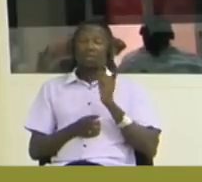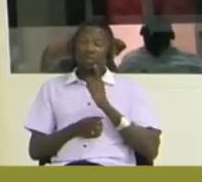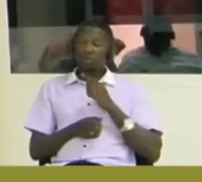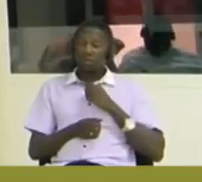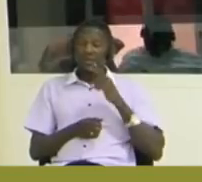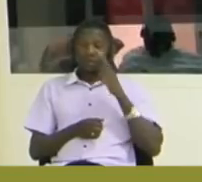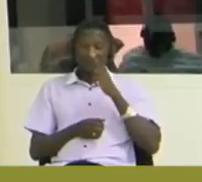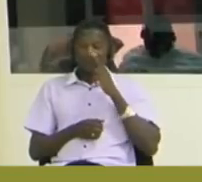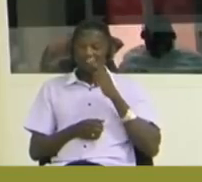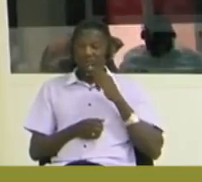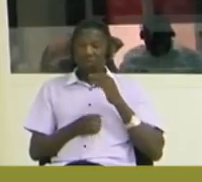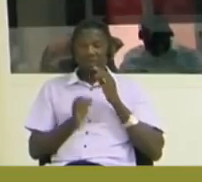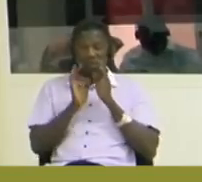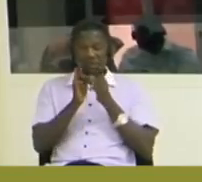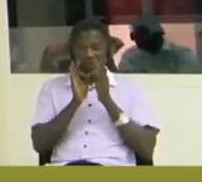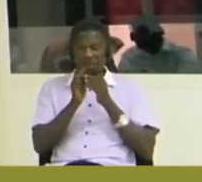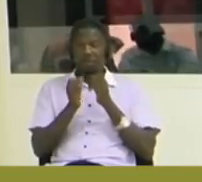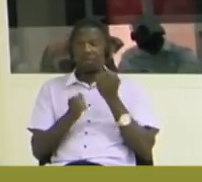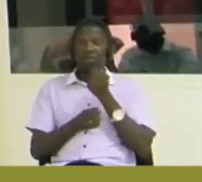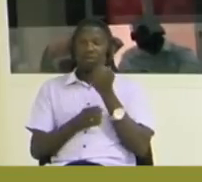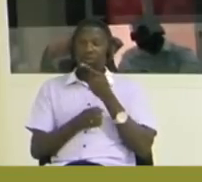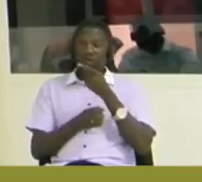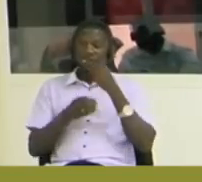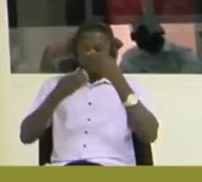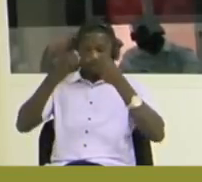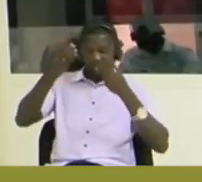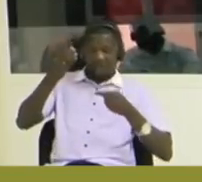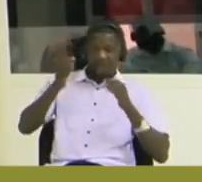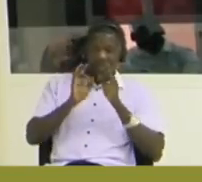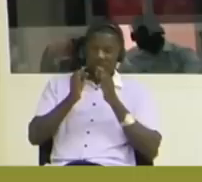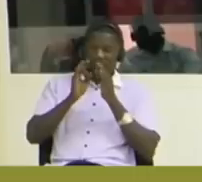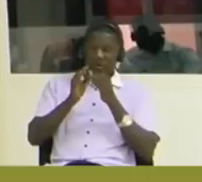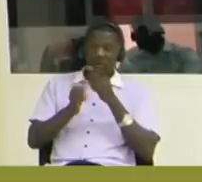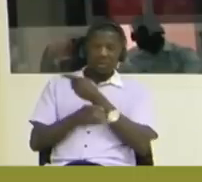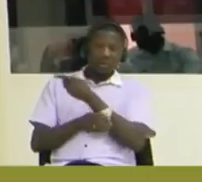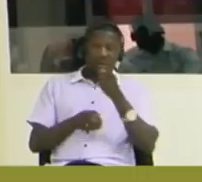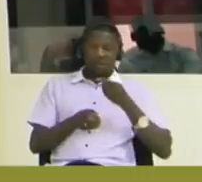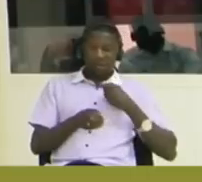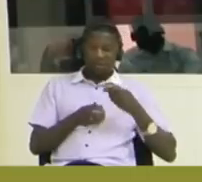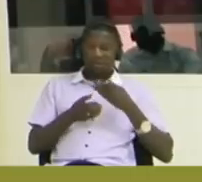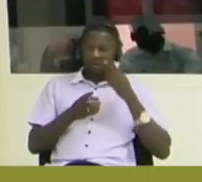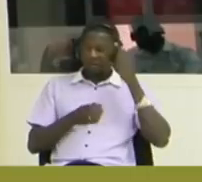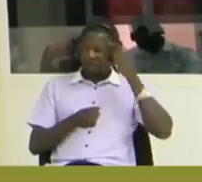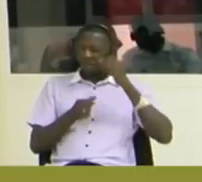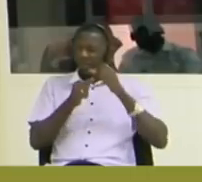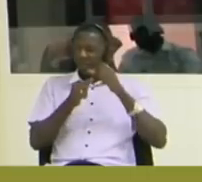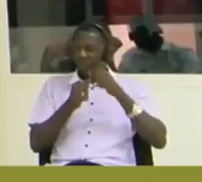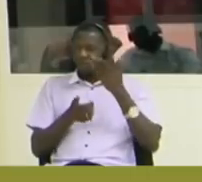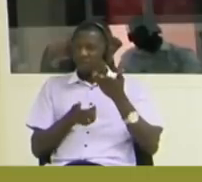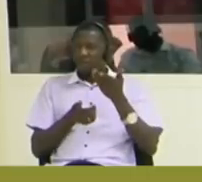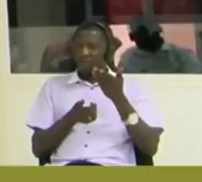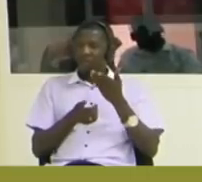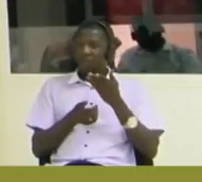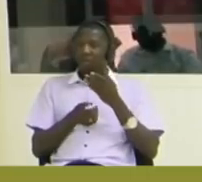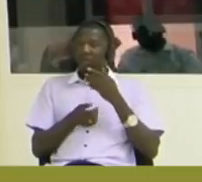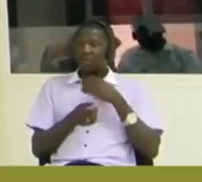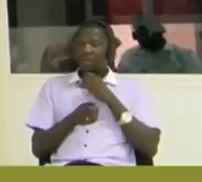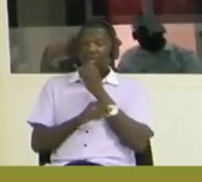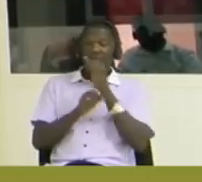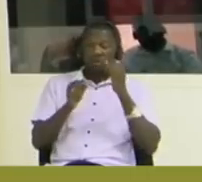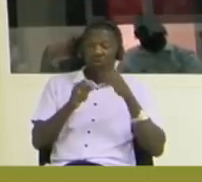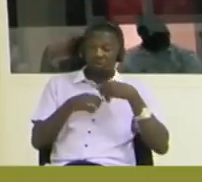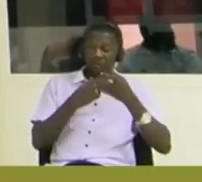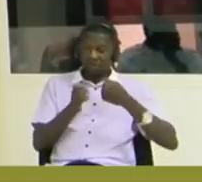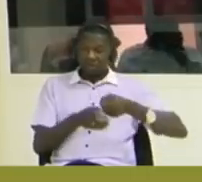that because of these details that they have so vividly remembered, the issue of